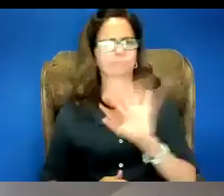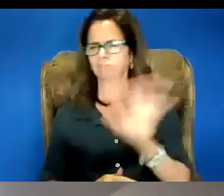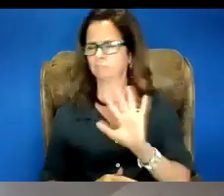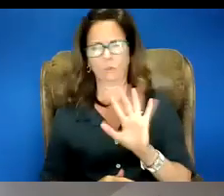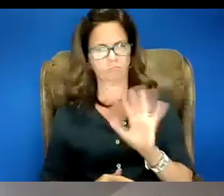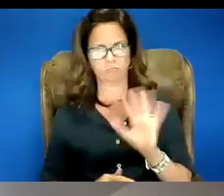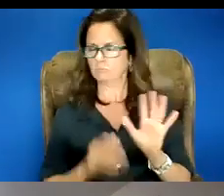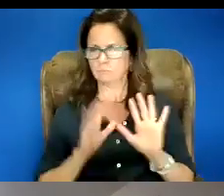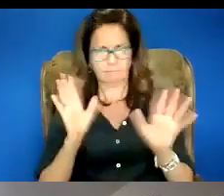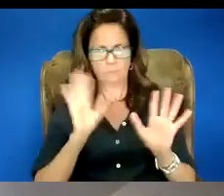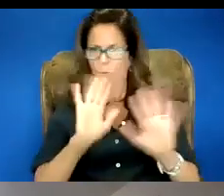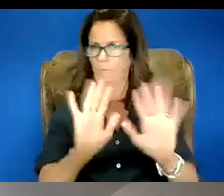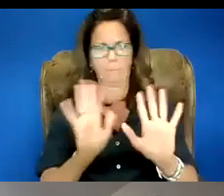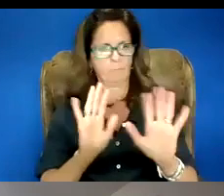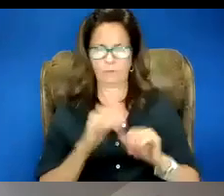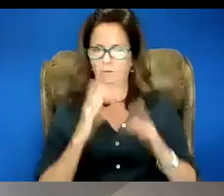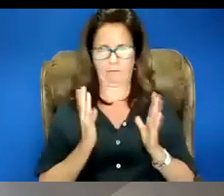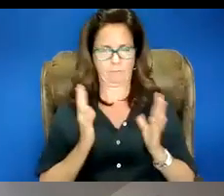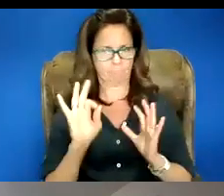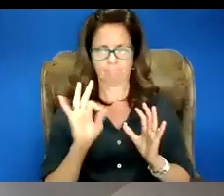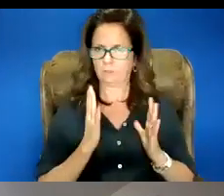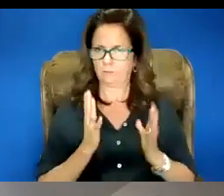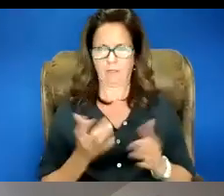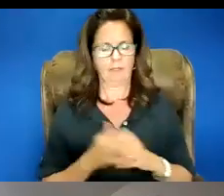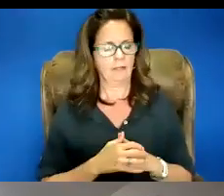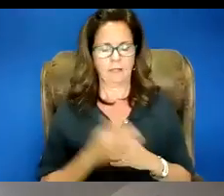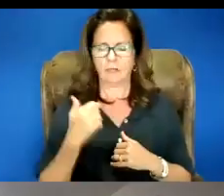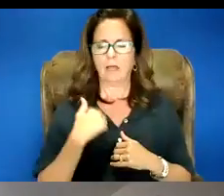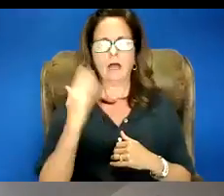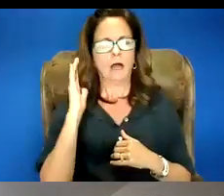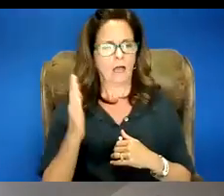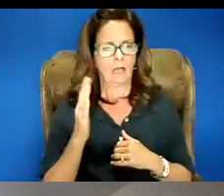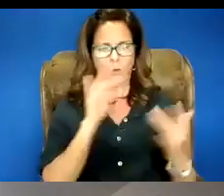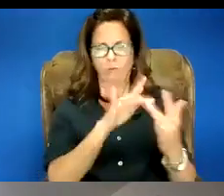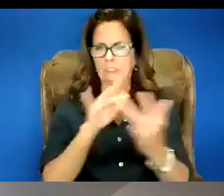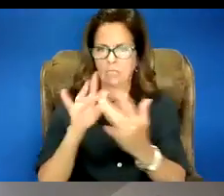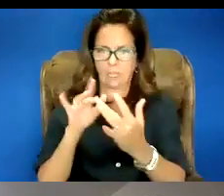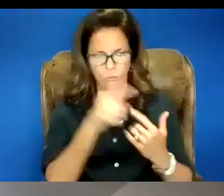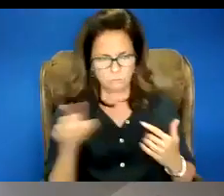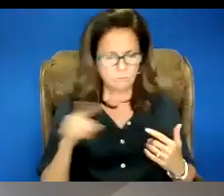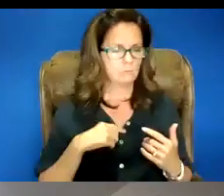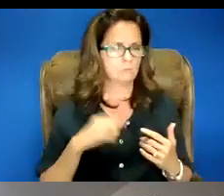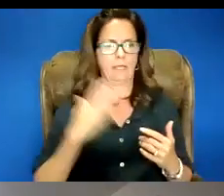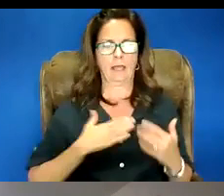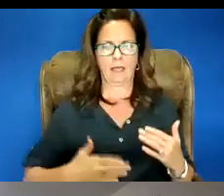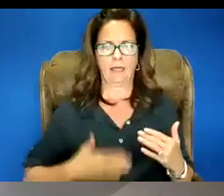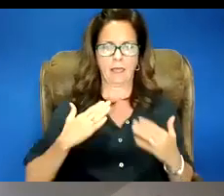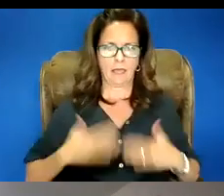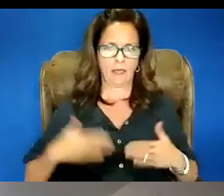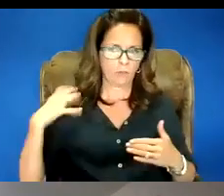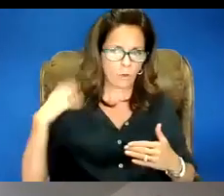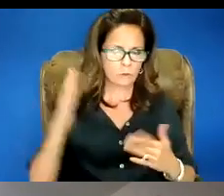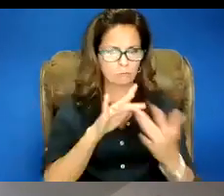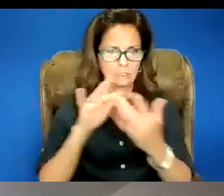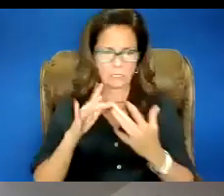will get the information. I may end up reaching out to you, or have one of the health coaches reach out if we're missing anything.